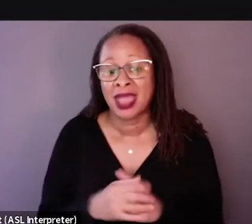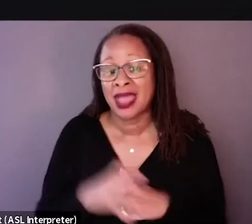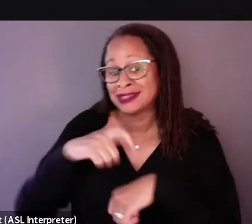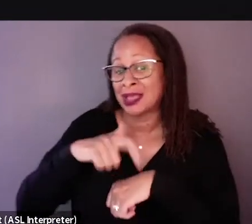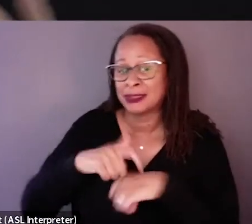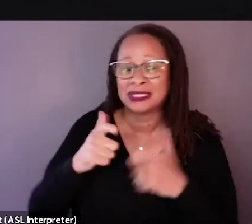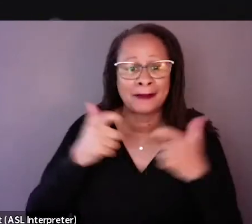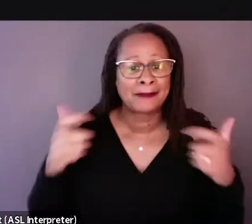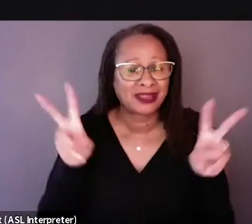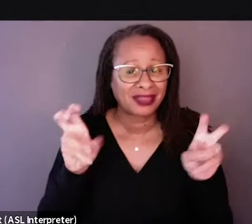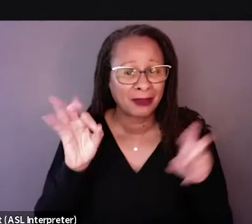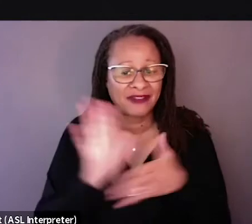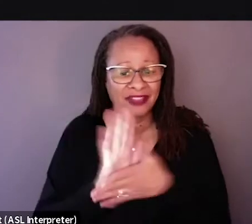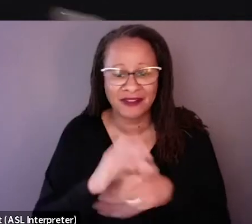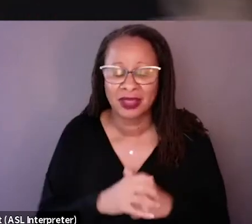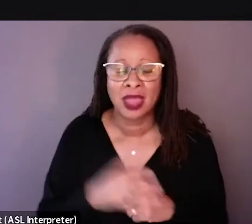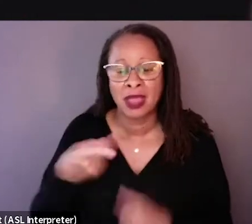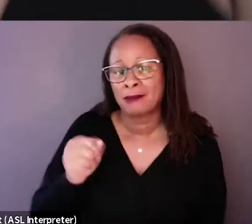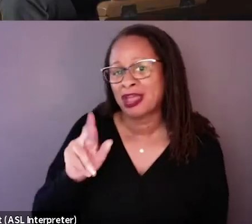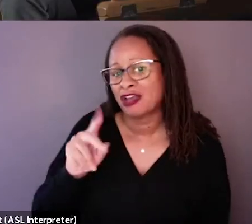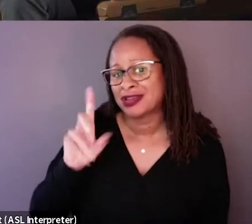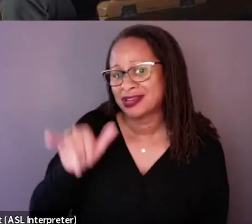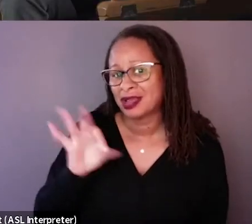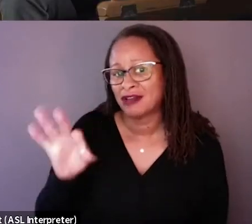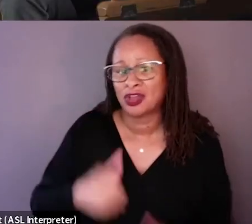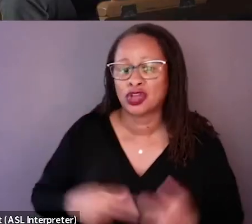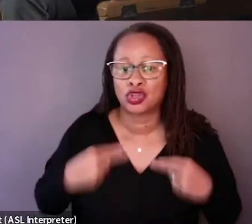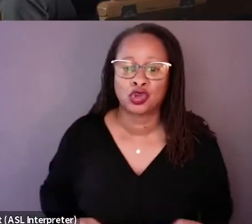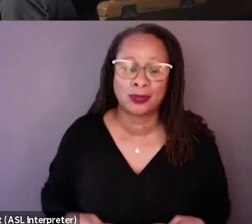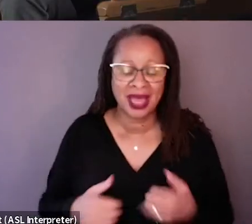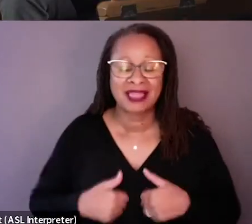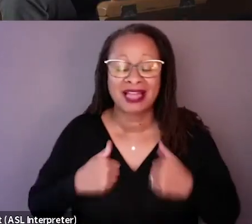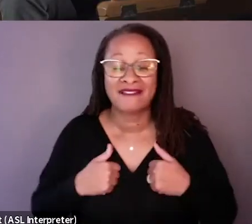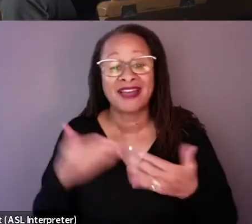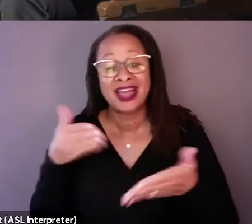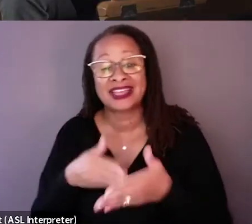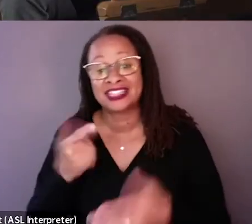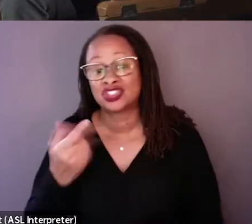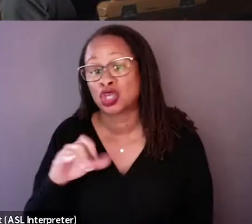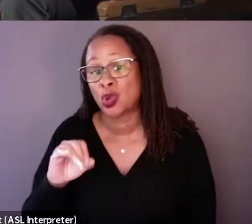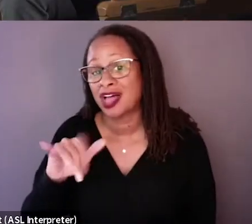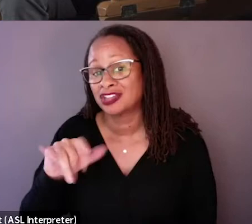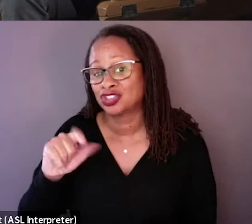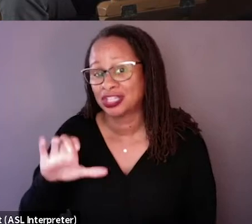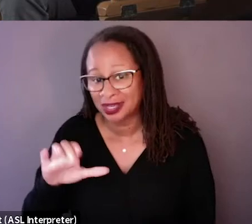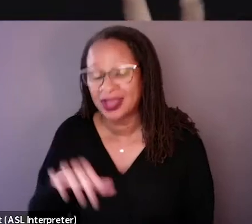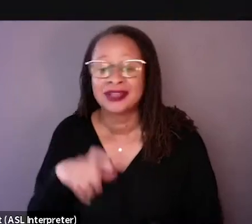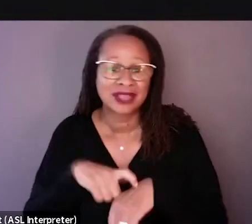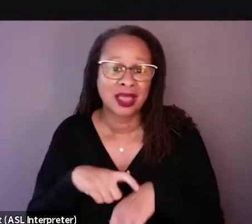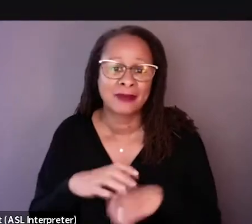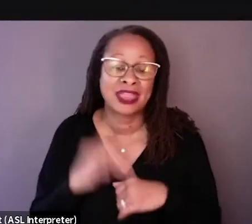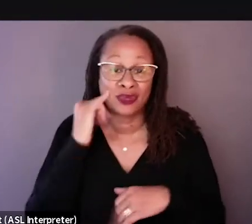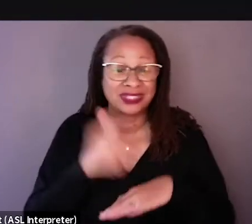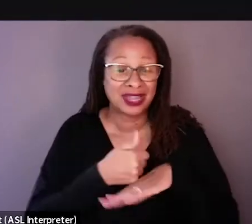film, you know, the precarity of a human life set against geologic time. And so we thought that if we set kind of a human clock early on, it would